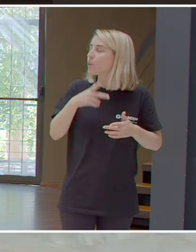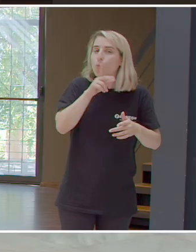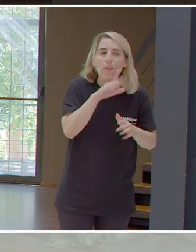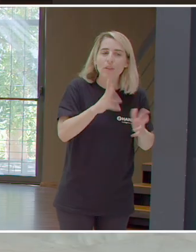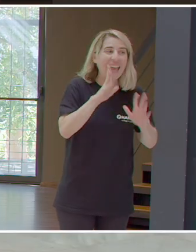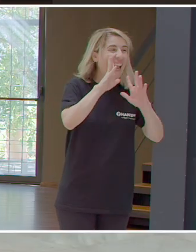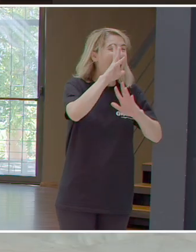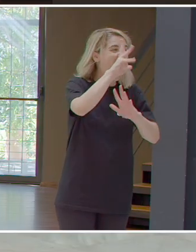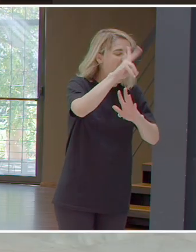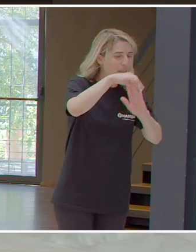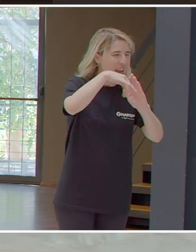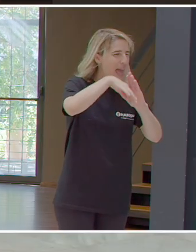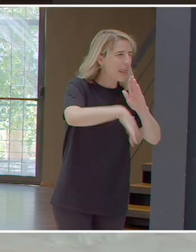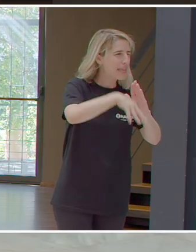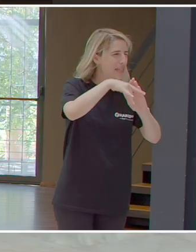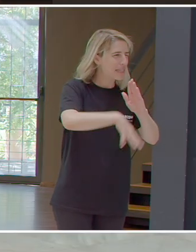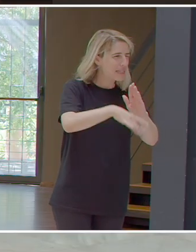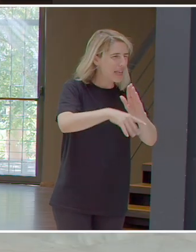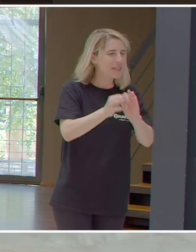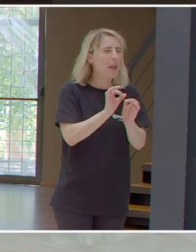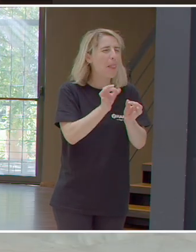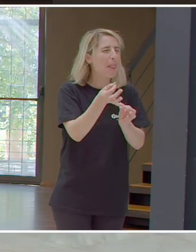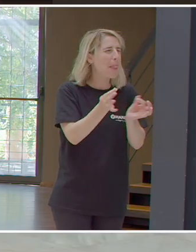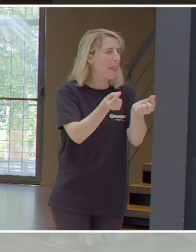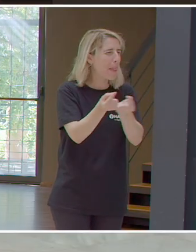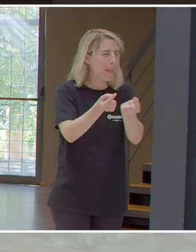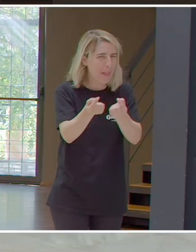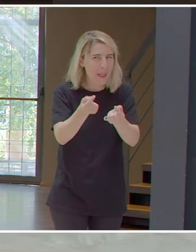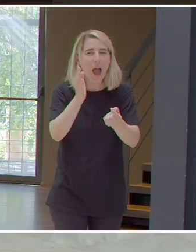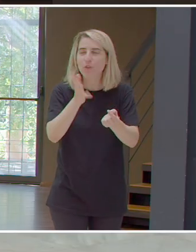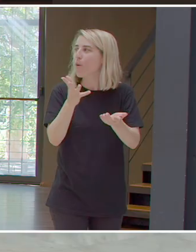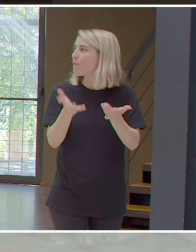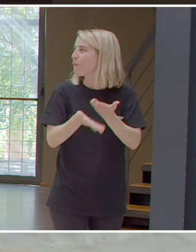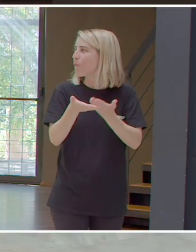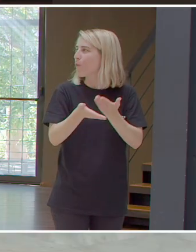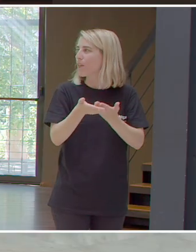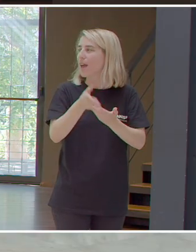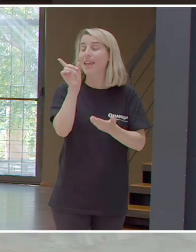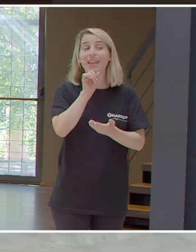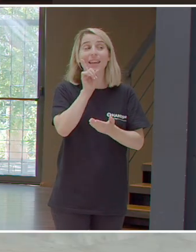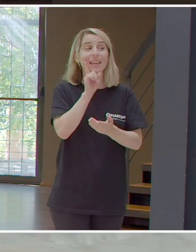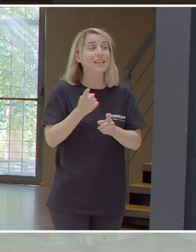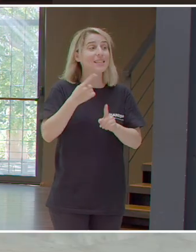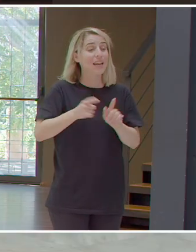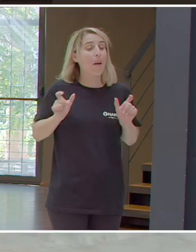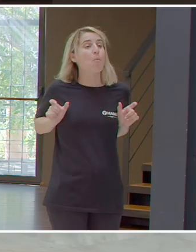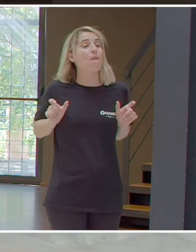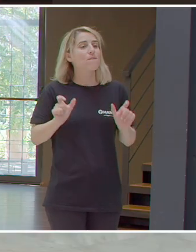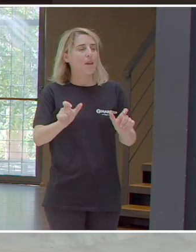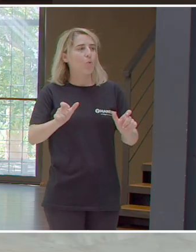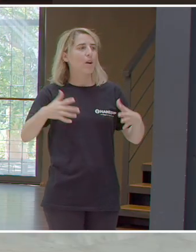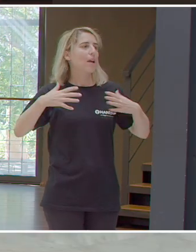every day. It's not only perfect for adjusting your blood pressure, but it also helps women to prevent